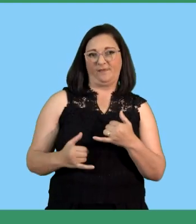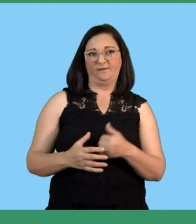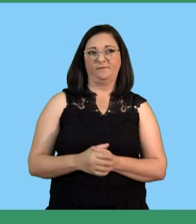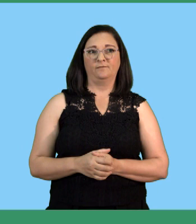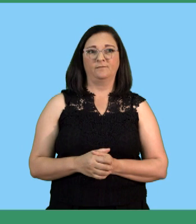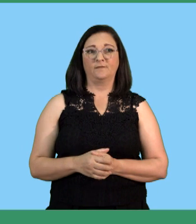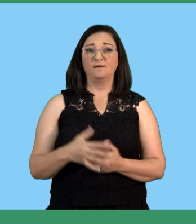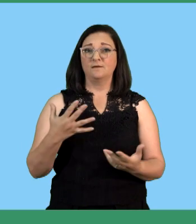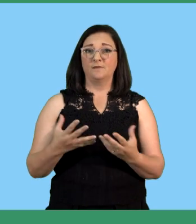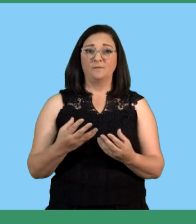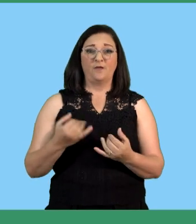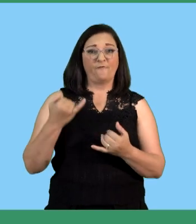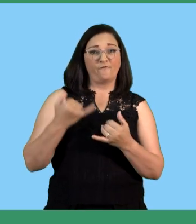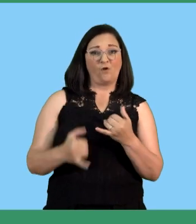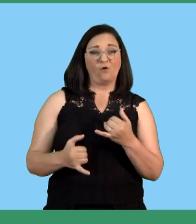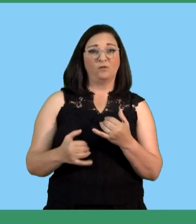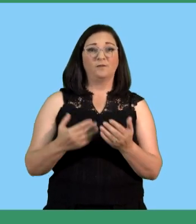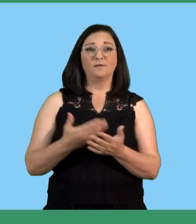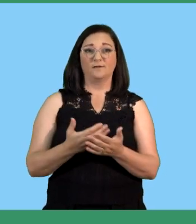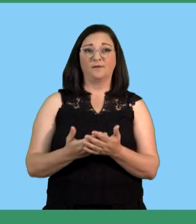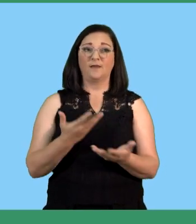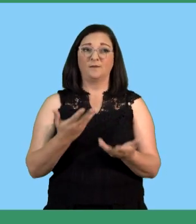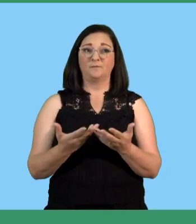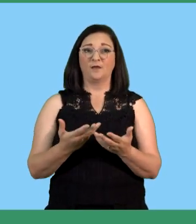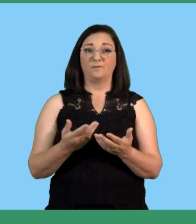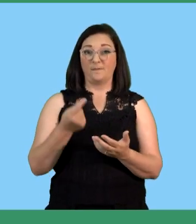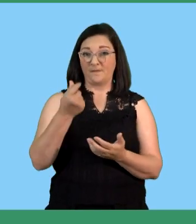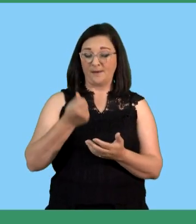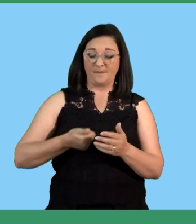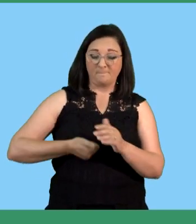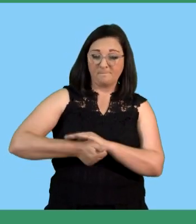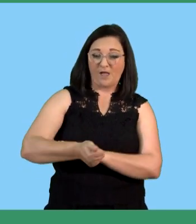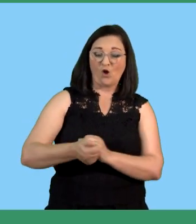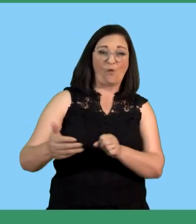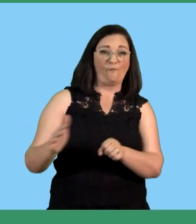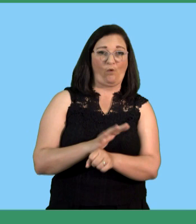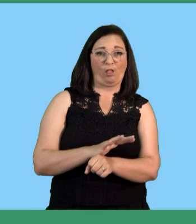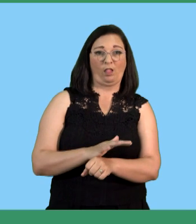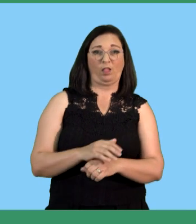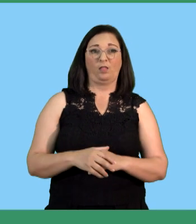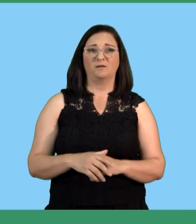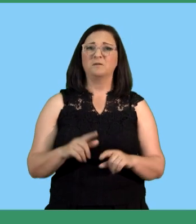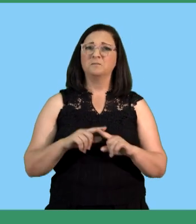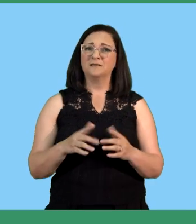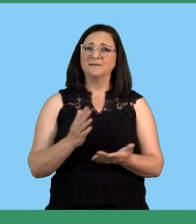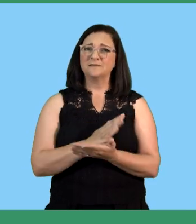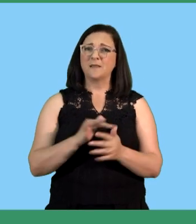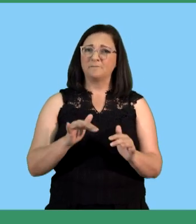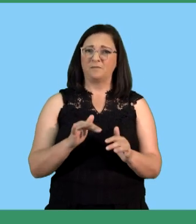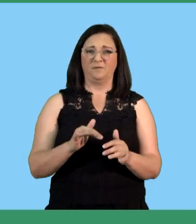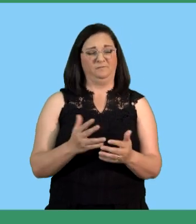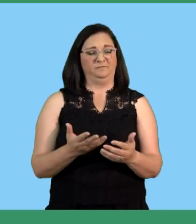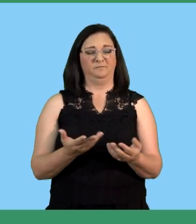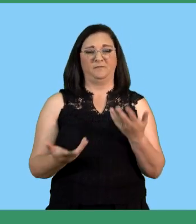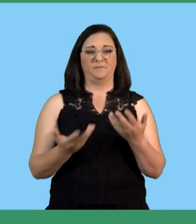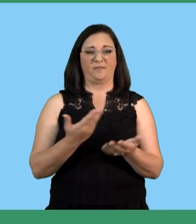Faulty items may be returned for a full refund, but remember we said the disadvantage is that some customers can take advantage of that and return goods even